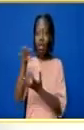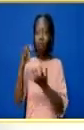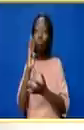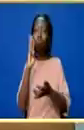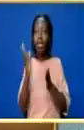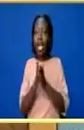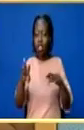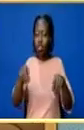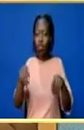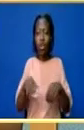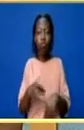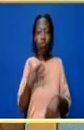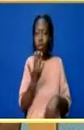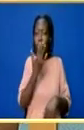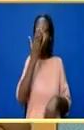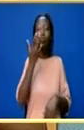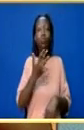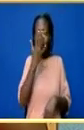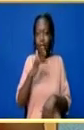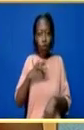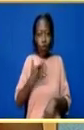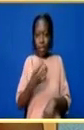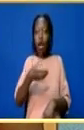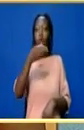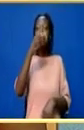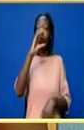Yeah, you just have drinking and drinking until you have